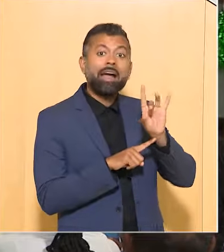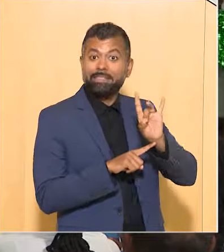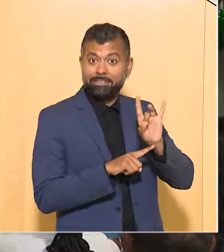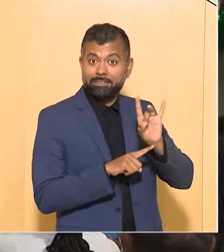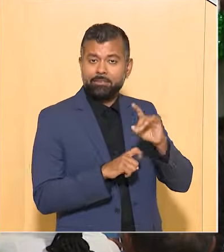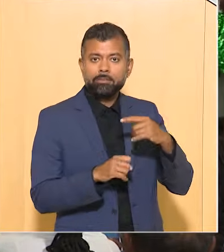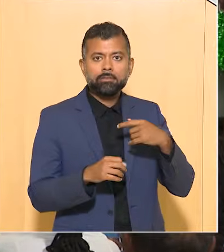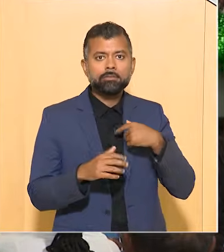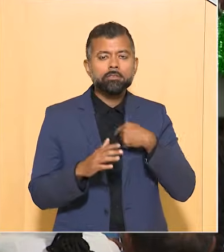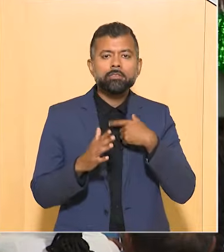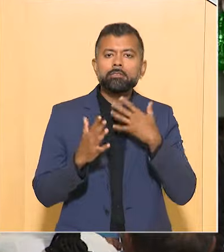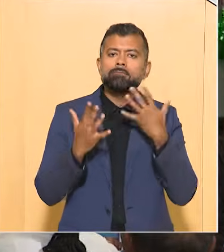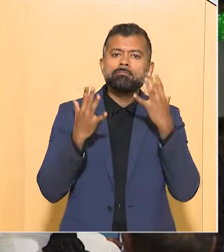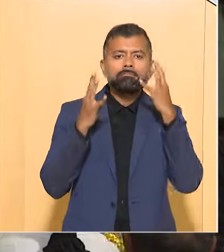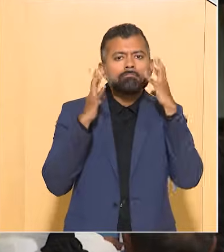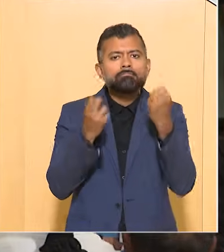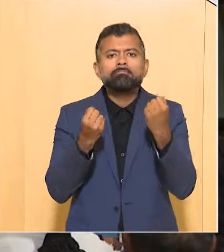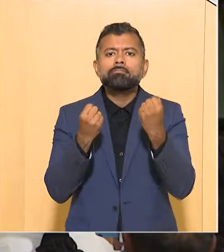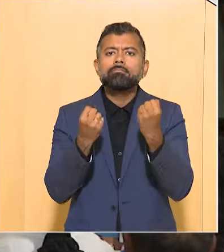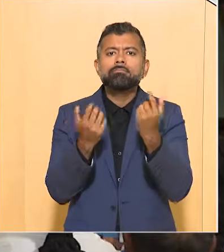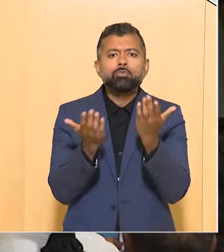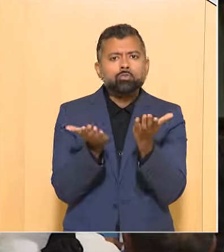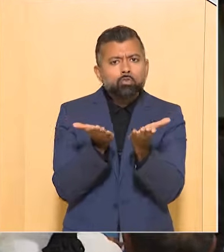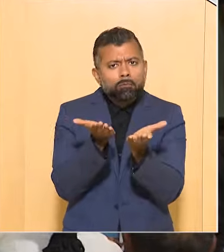youth government.